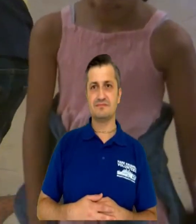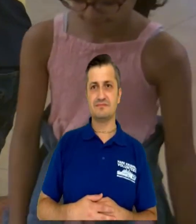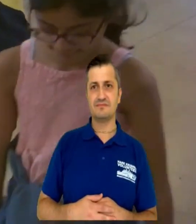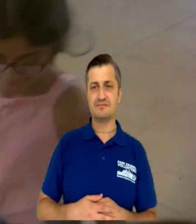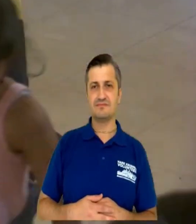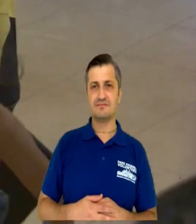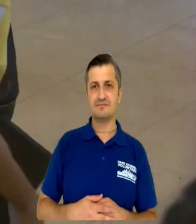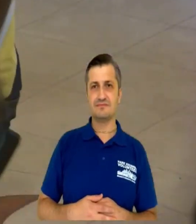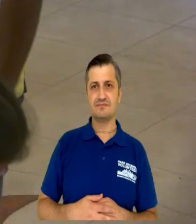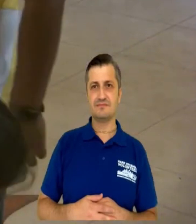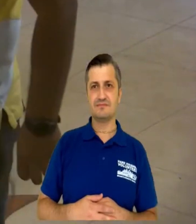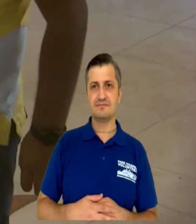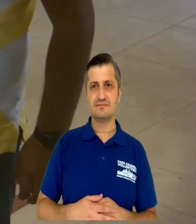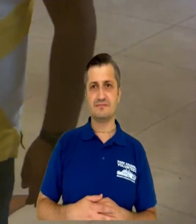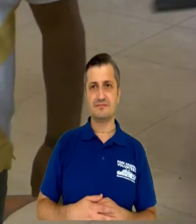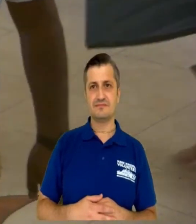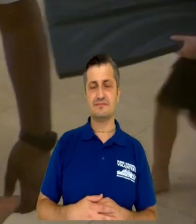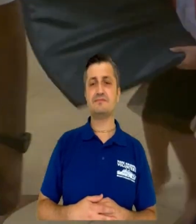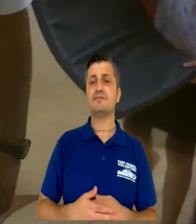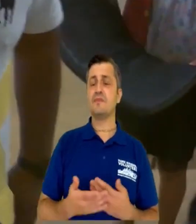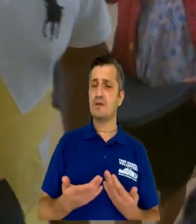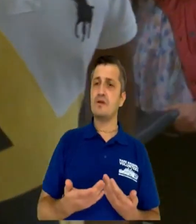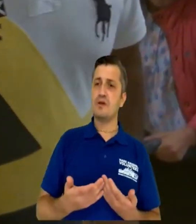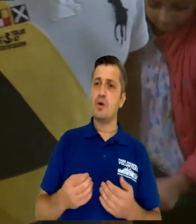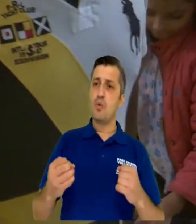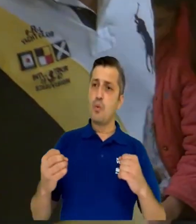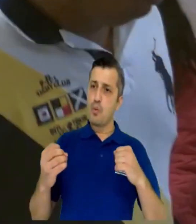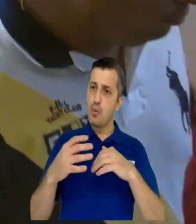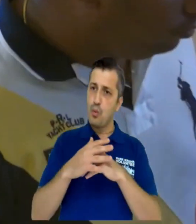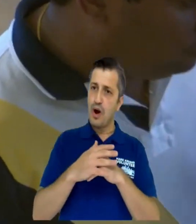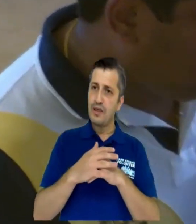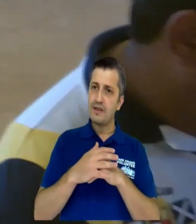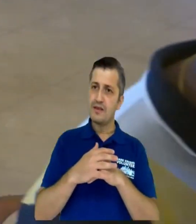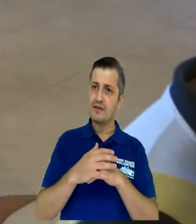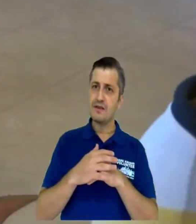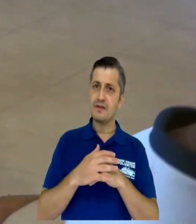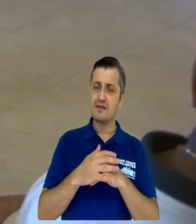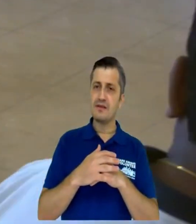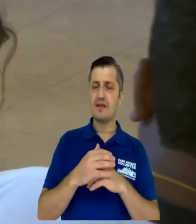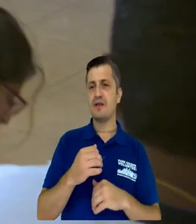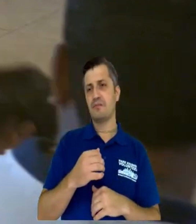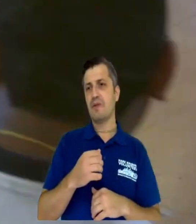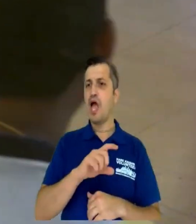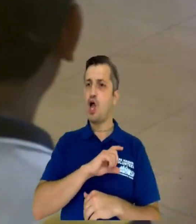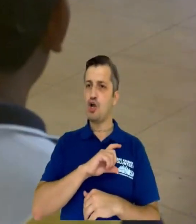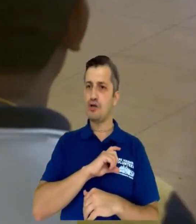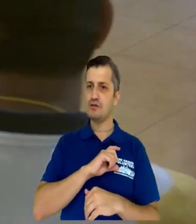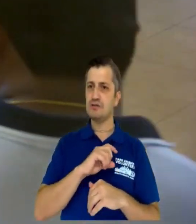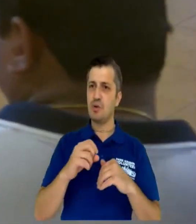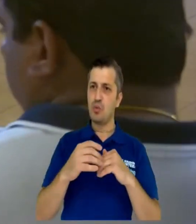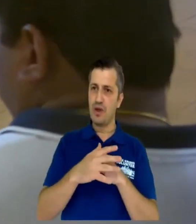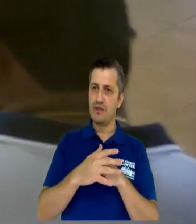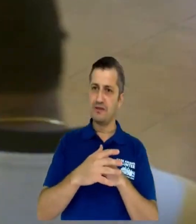was it was outside, right? So they're very, very well off actually, my cousins, right? And so they wanted a destination wedding,